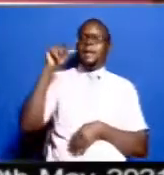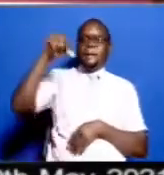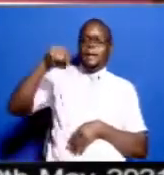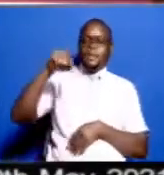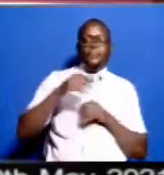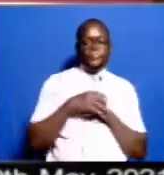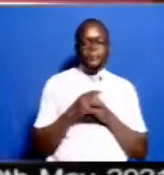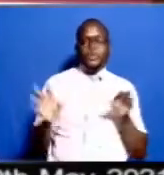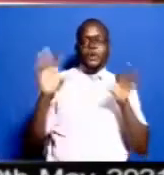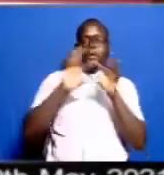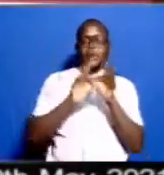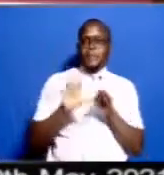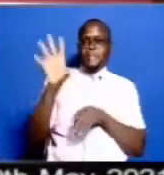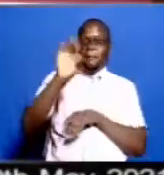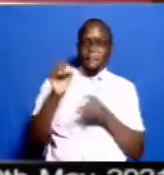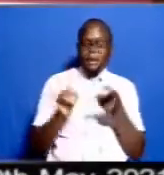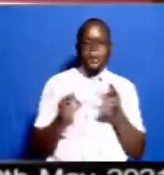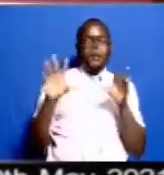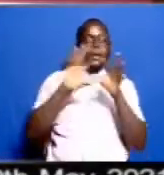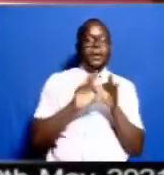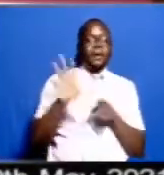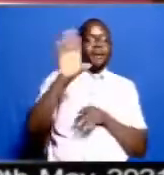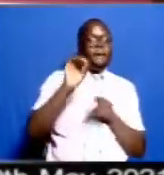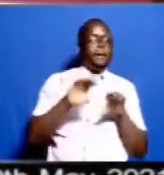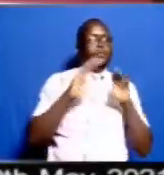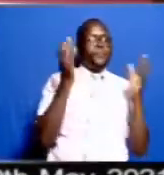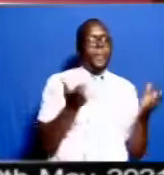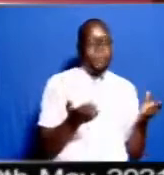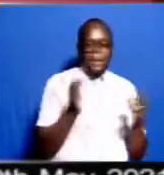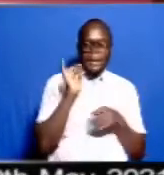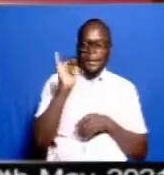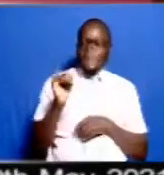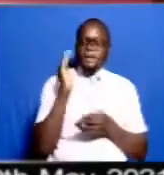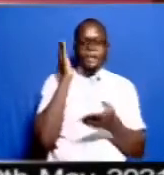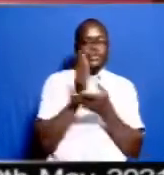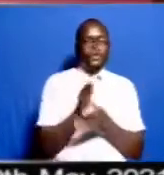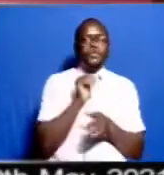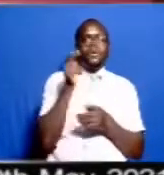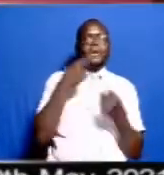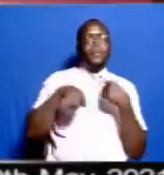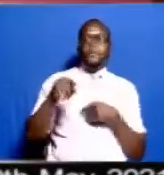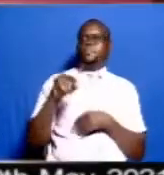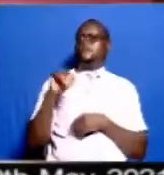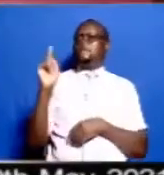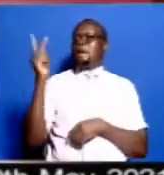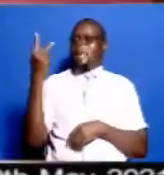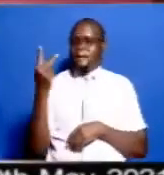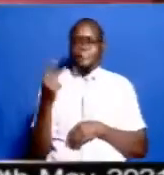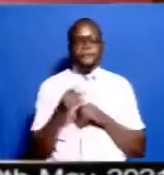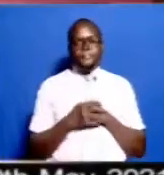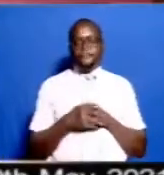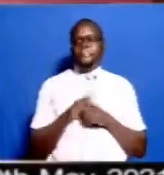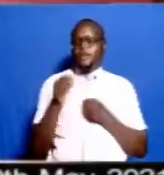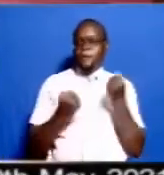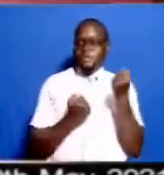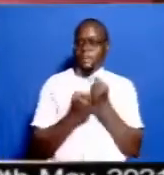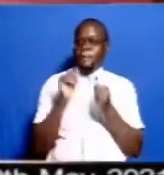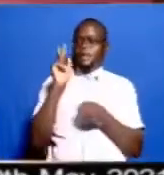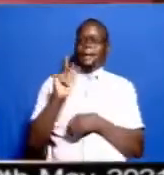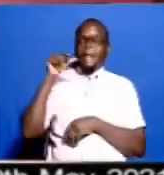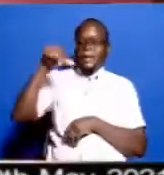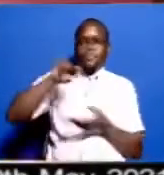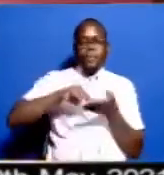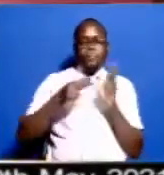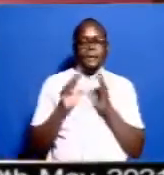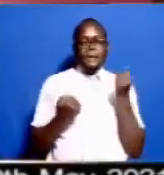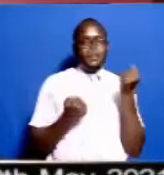that connects Africa and connects Africa to the world, that is of essence. It's not just about our country. When we don't support Kenya Airways, we're